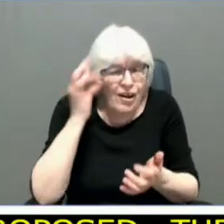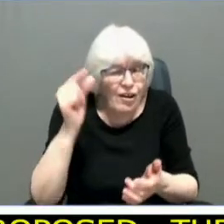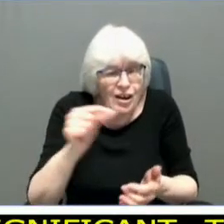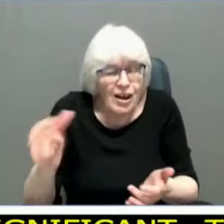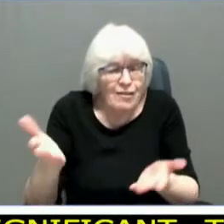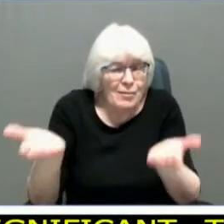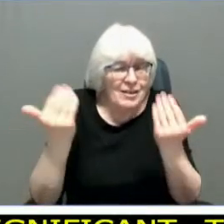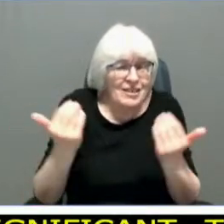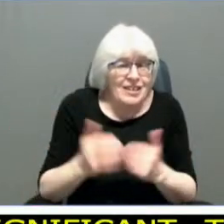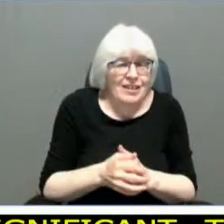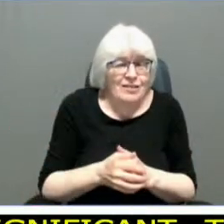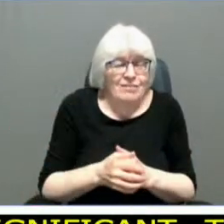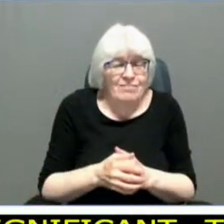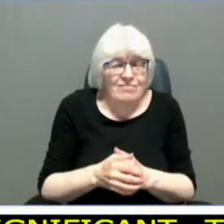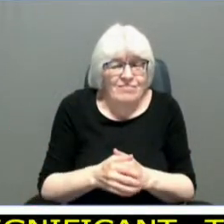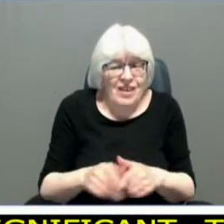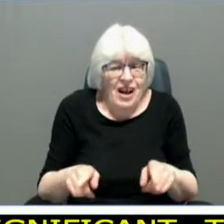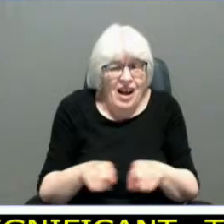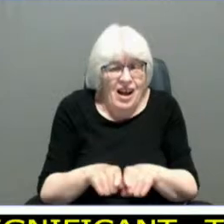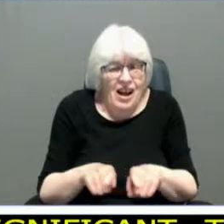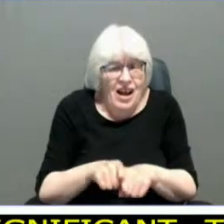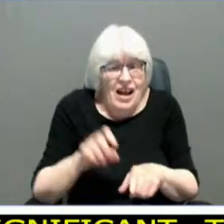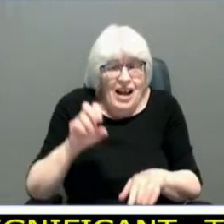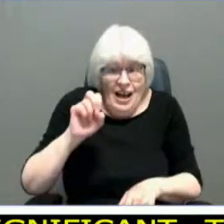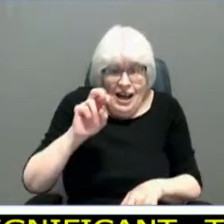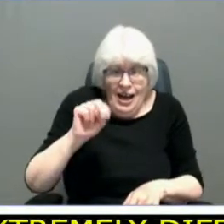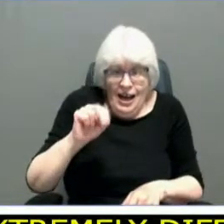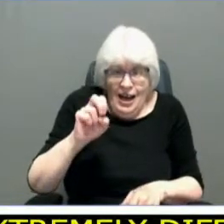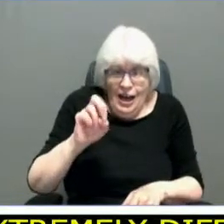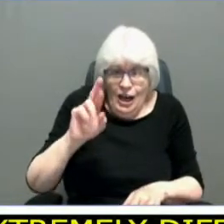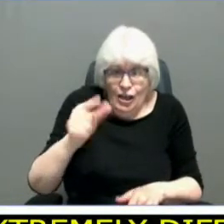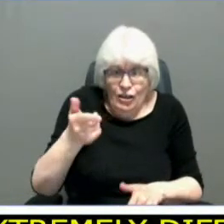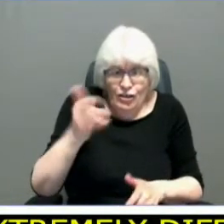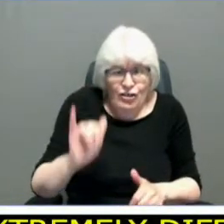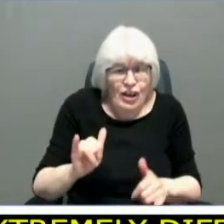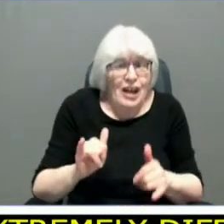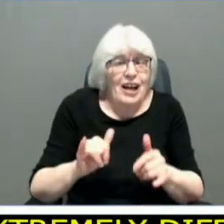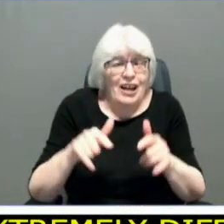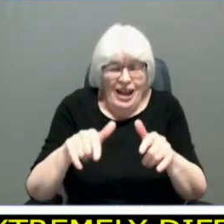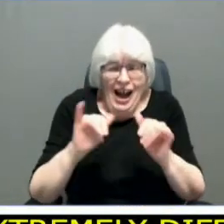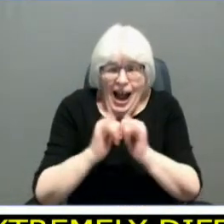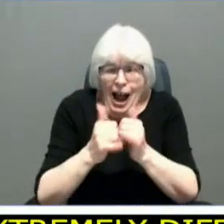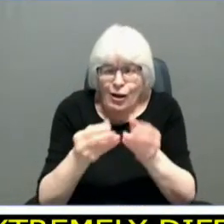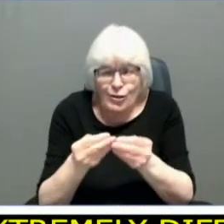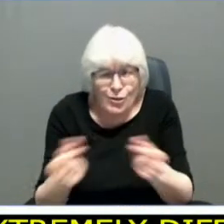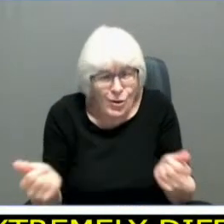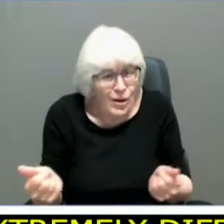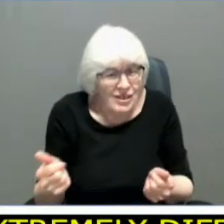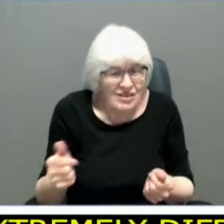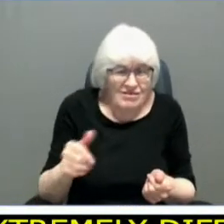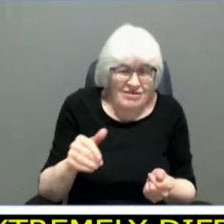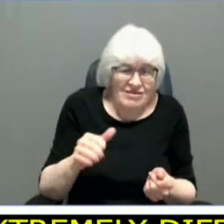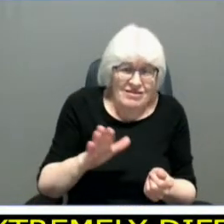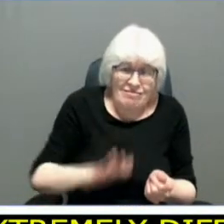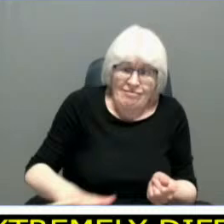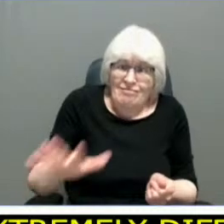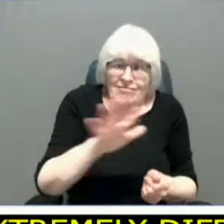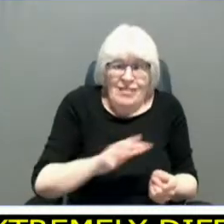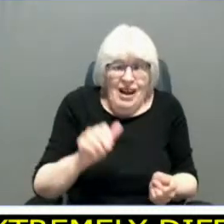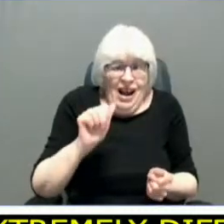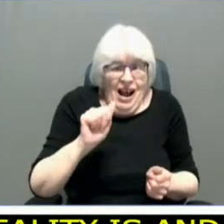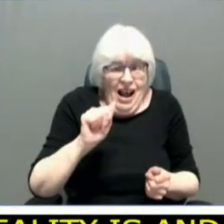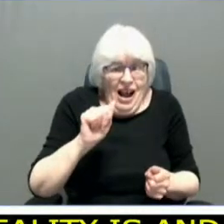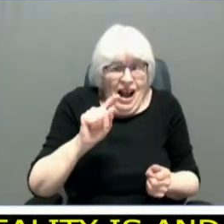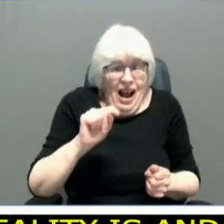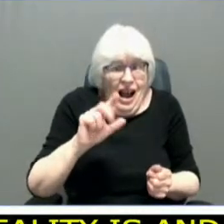inputs into the energy solution. So for us in Atlantic Canada, we have great potential, as the